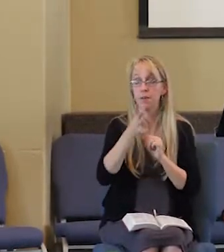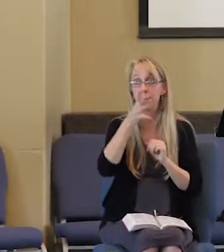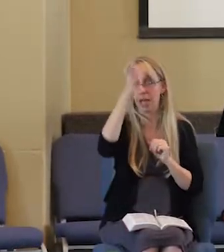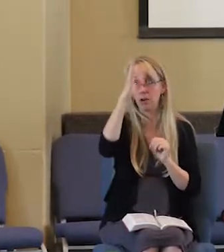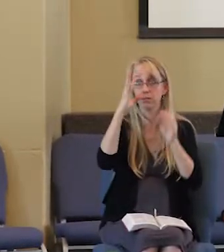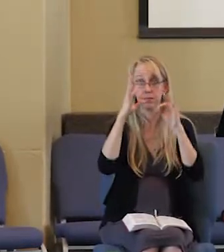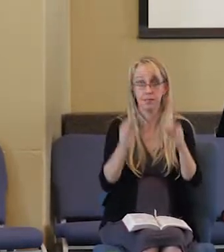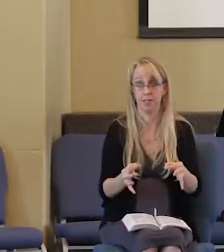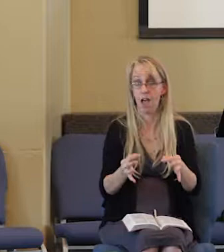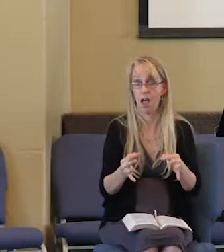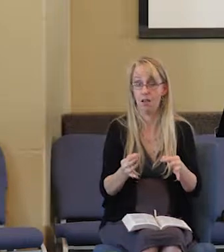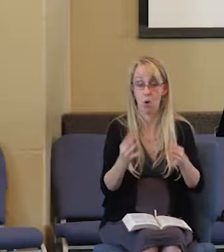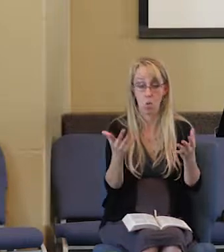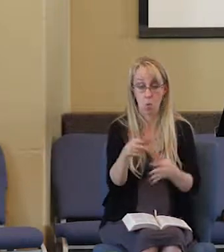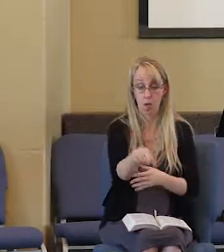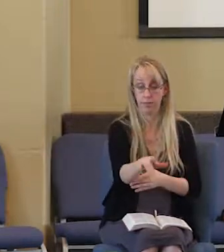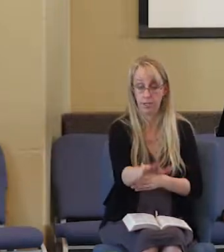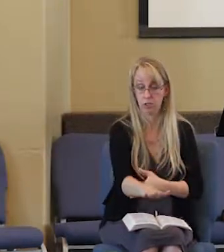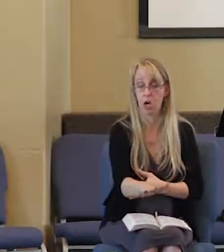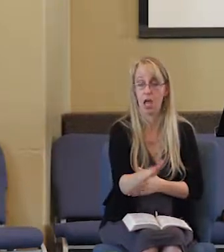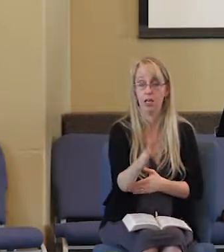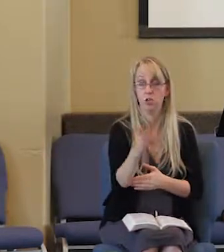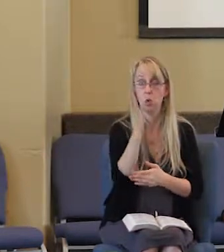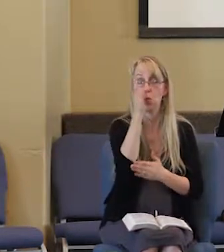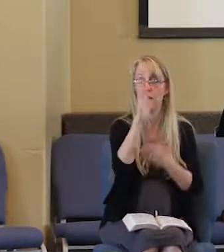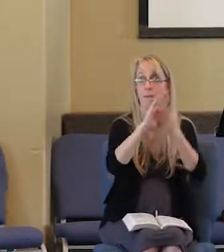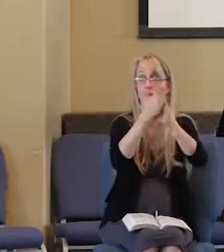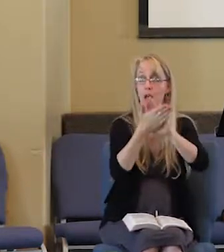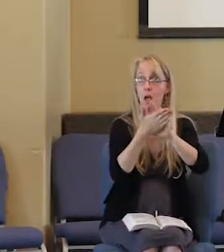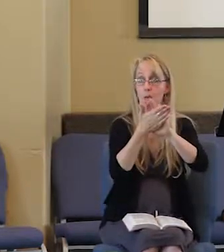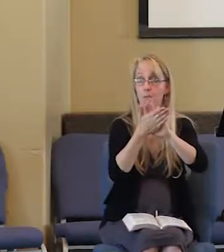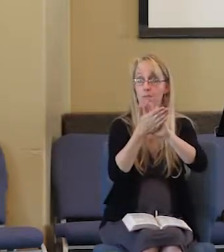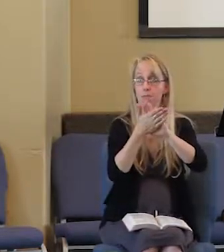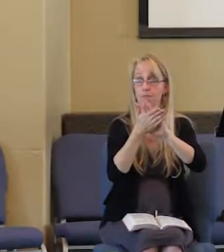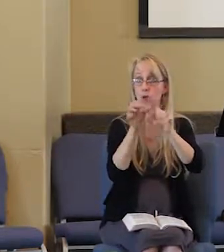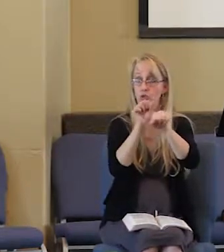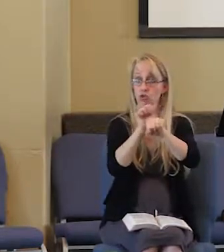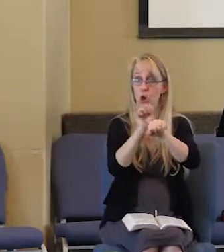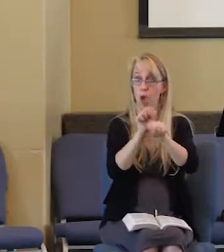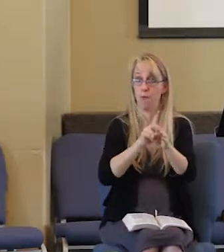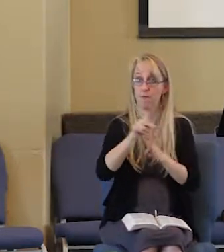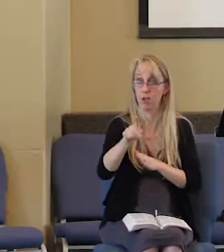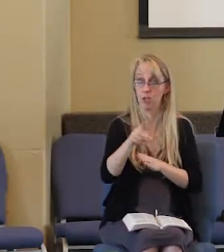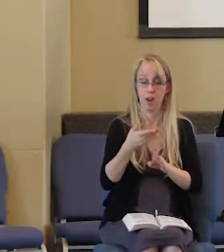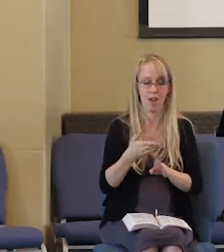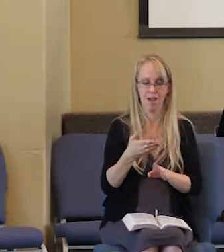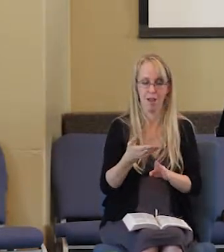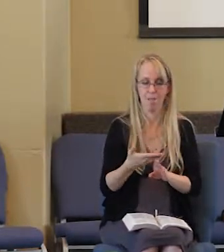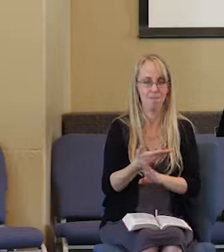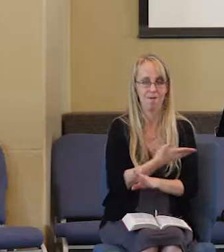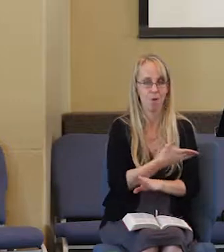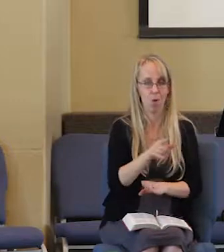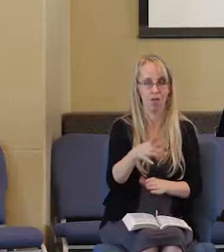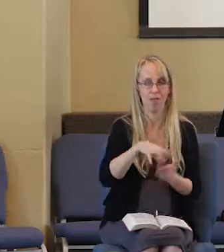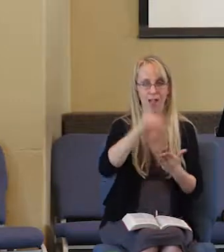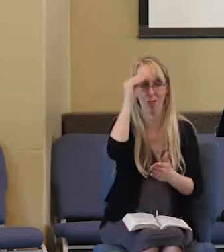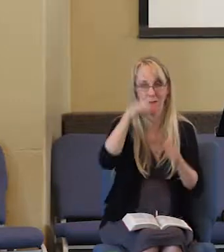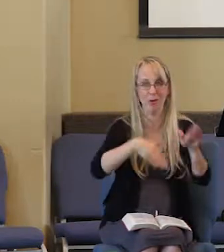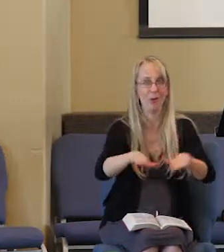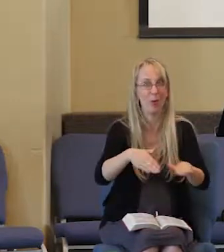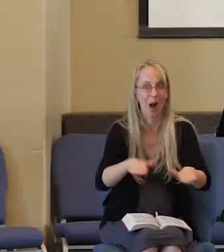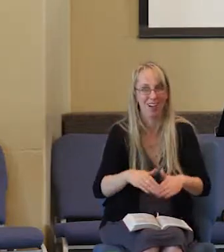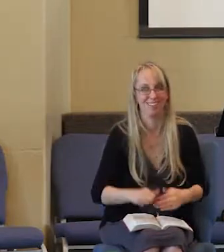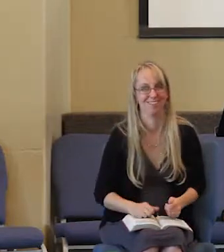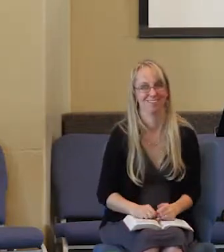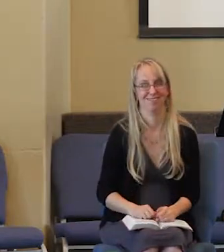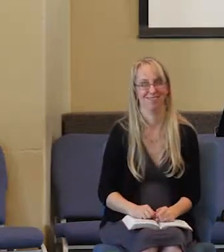the parents decide what the child is going to become professionally before the child ever learns to walk.